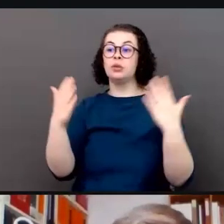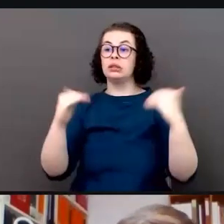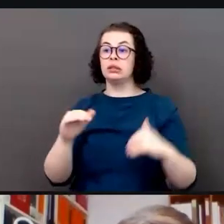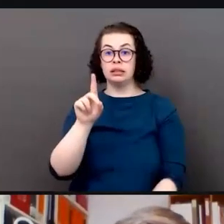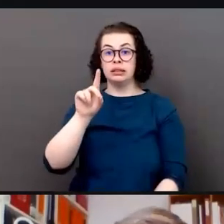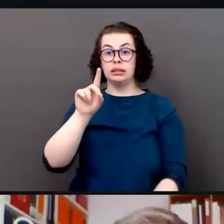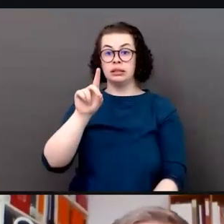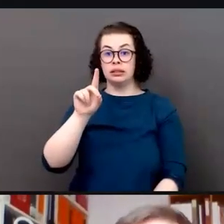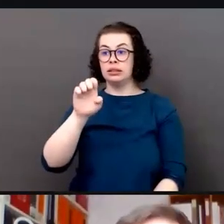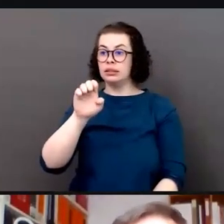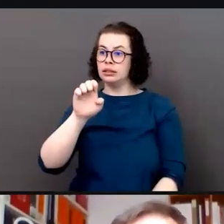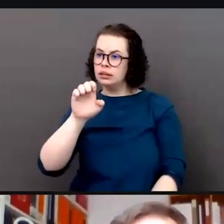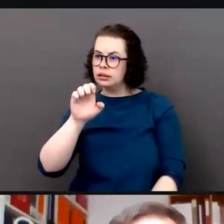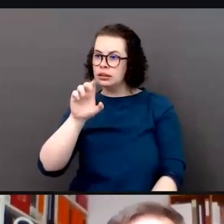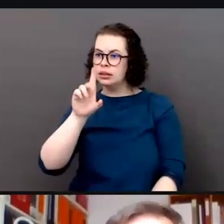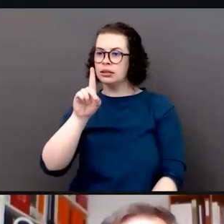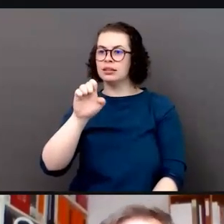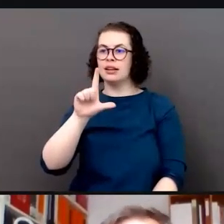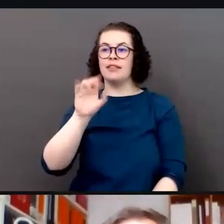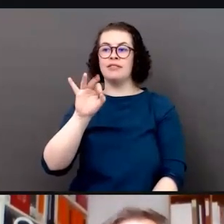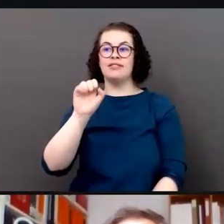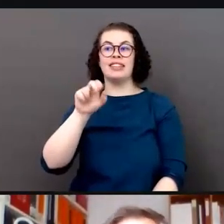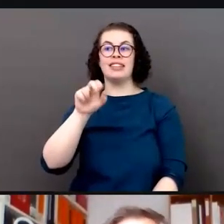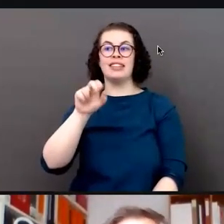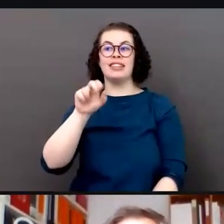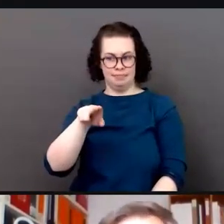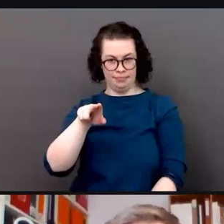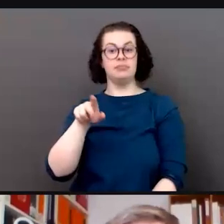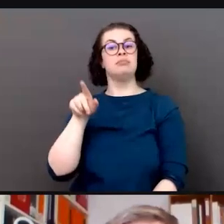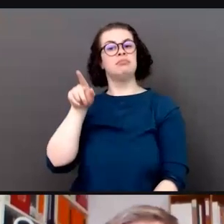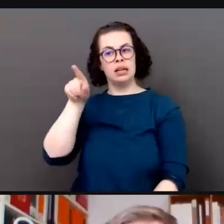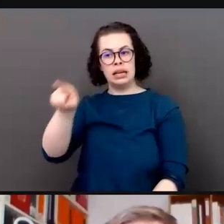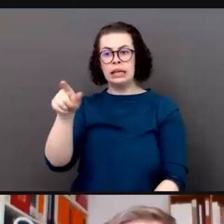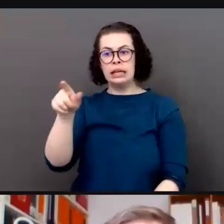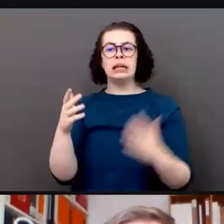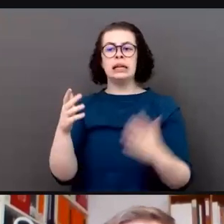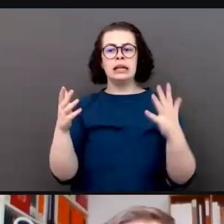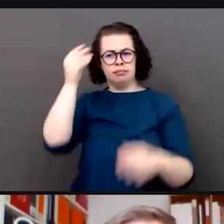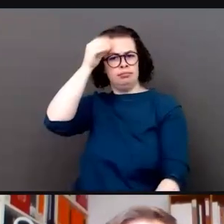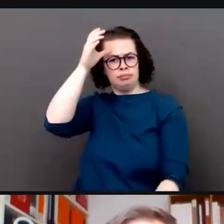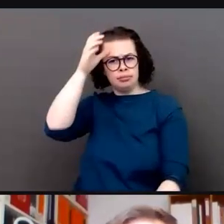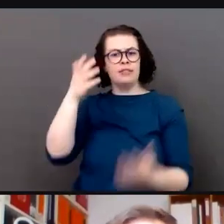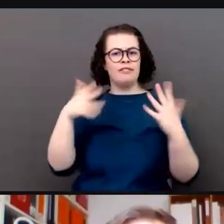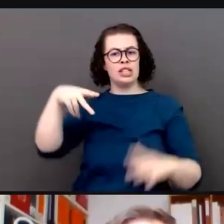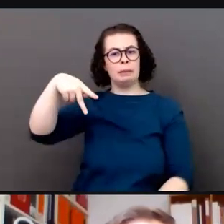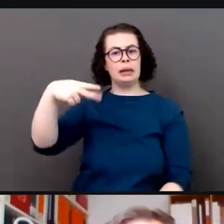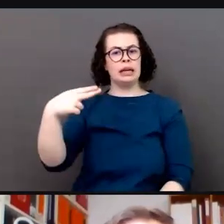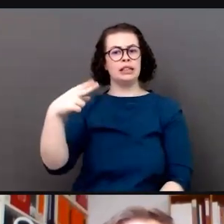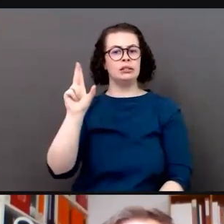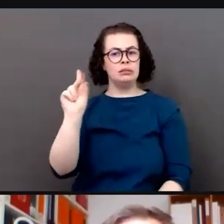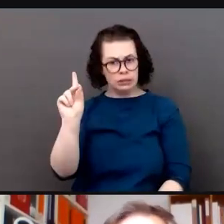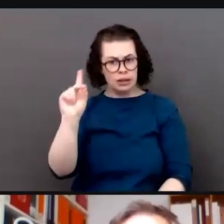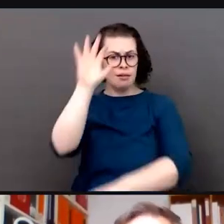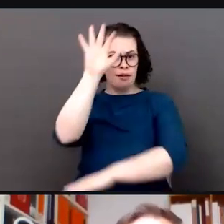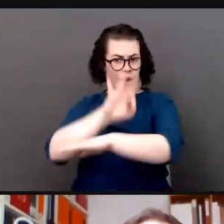that. Delfín Jiménez is a project team expert. He's a doctor in architecture. He's a planner. He